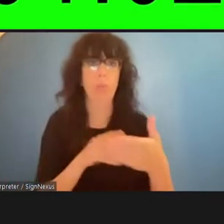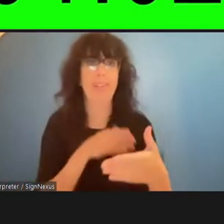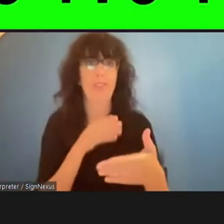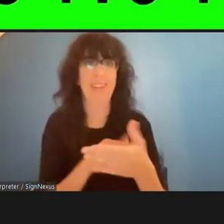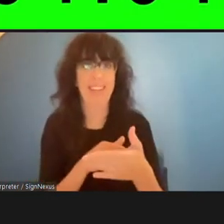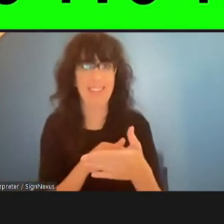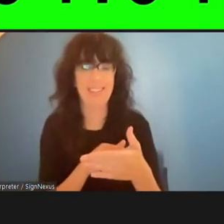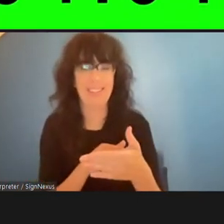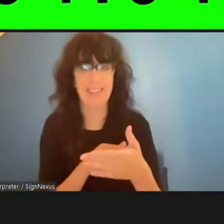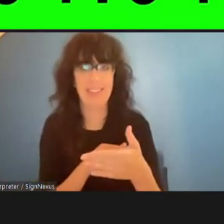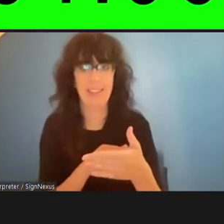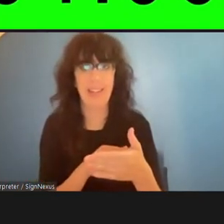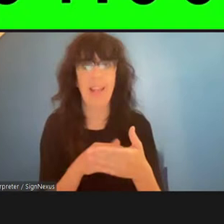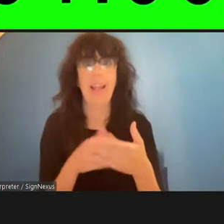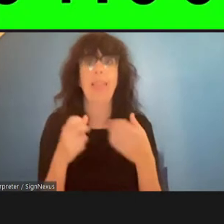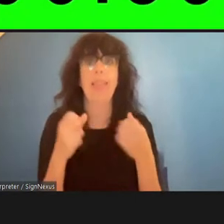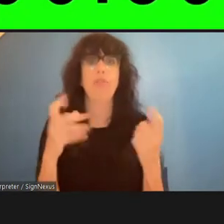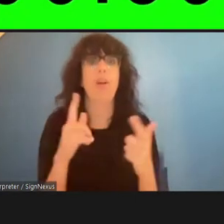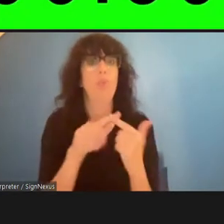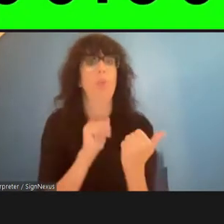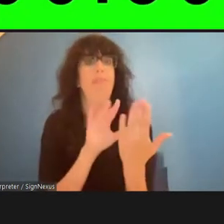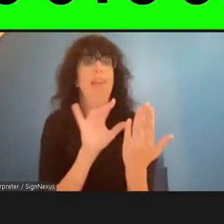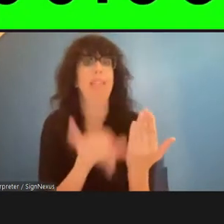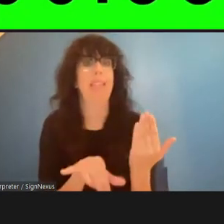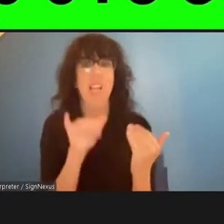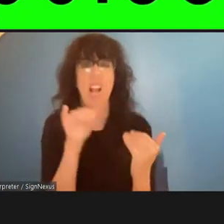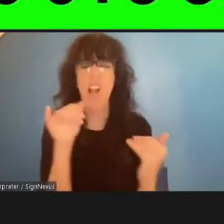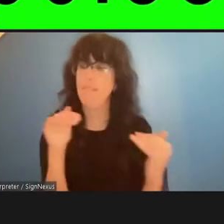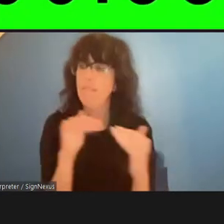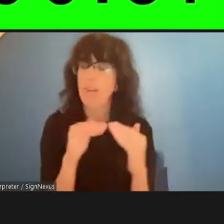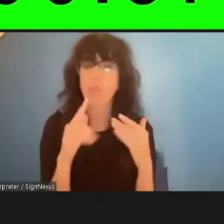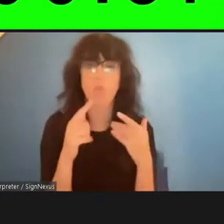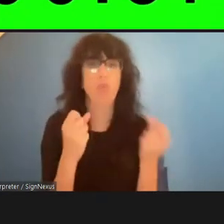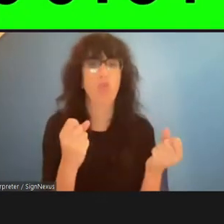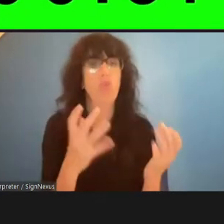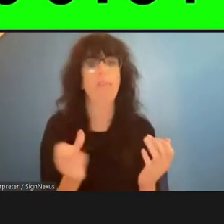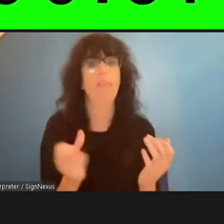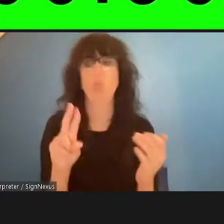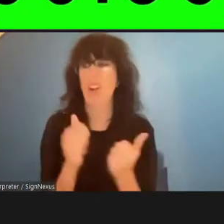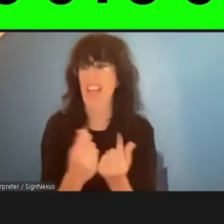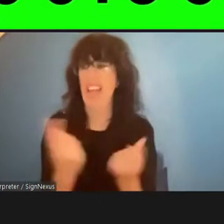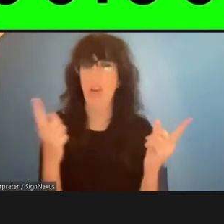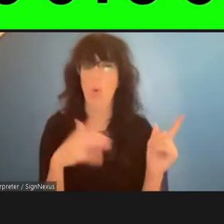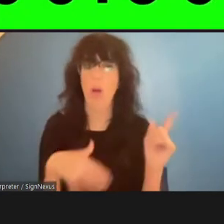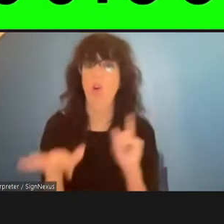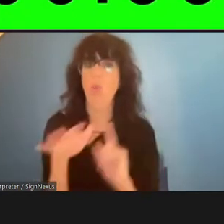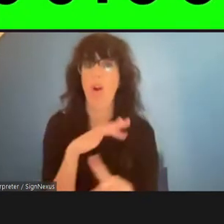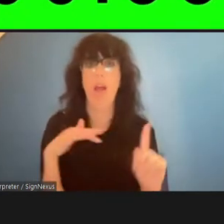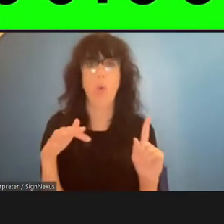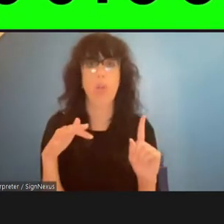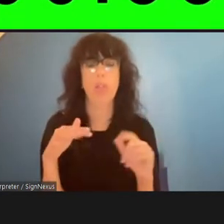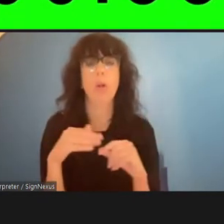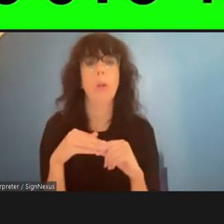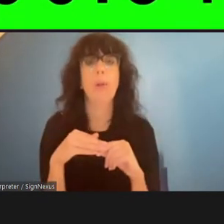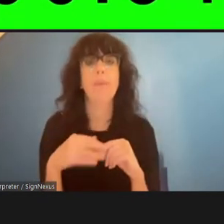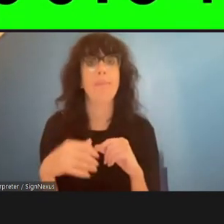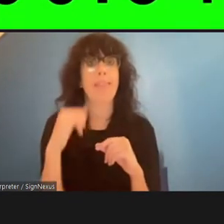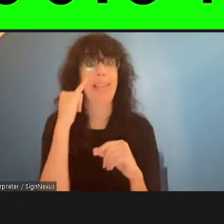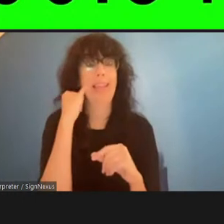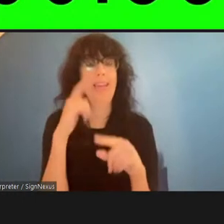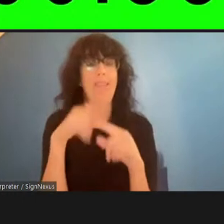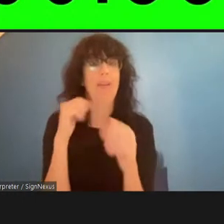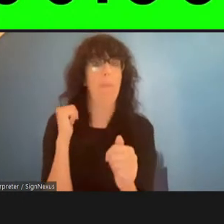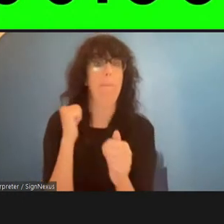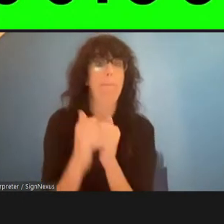gonna be another thing that drivers have to face this is not fair for the drivers this is not fair for anybody around and if this gets if this does get passed